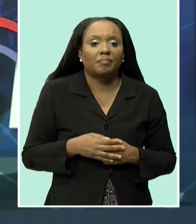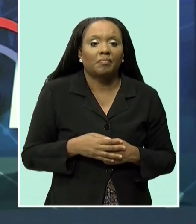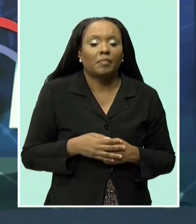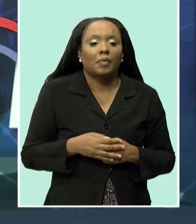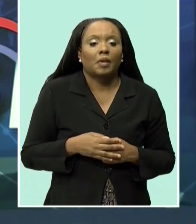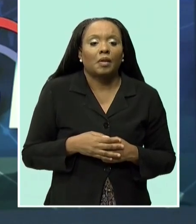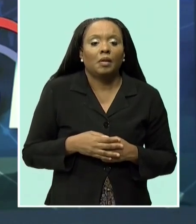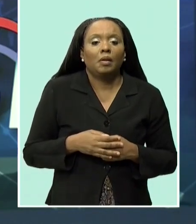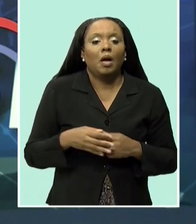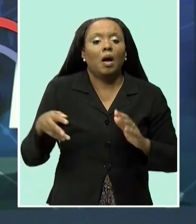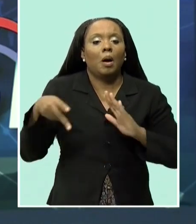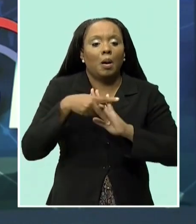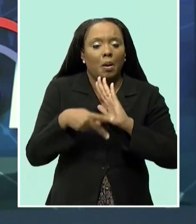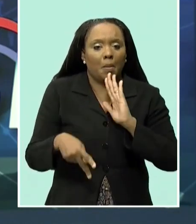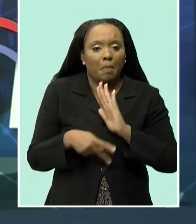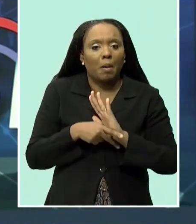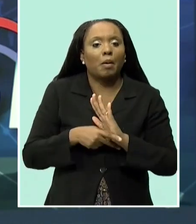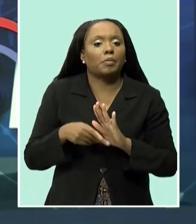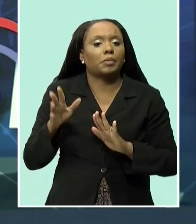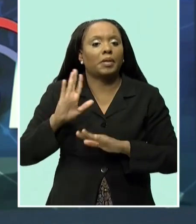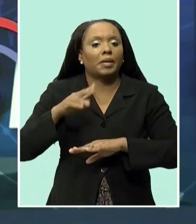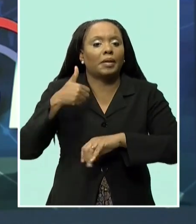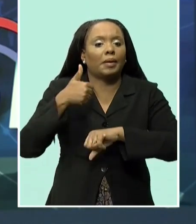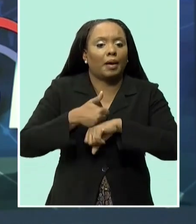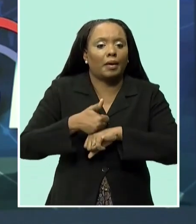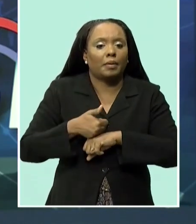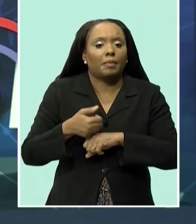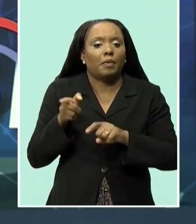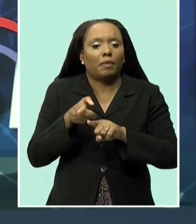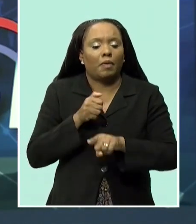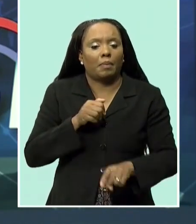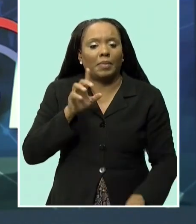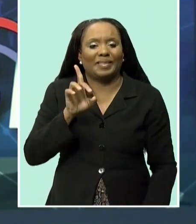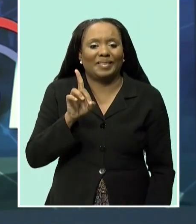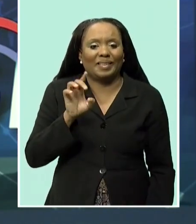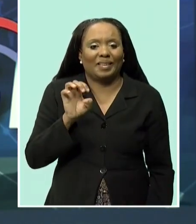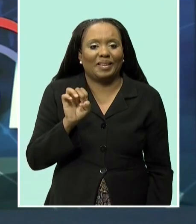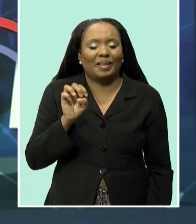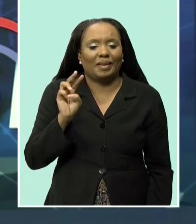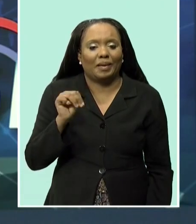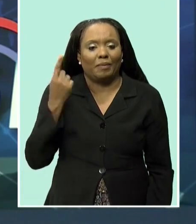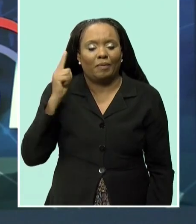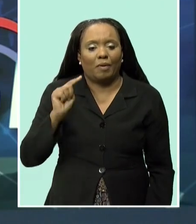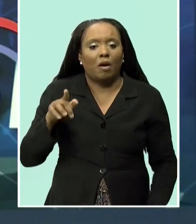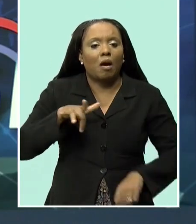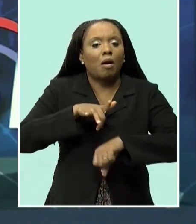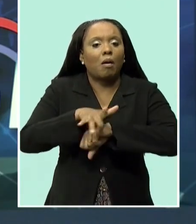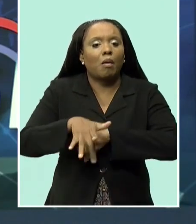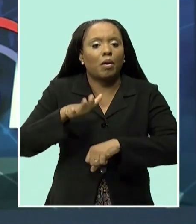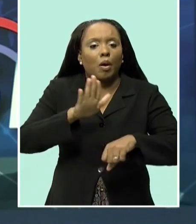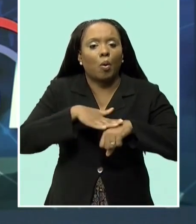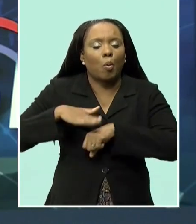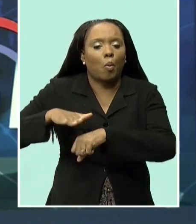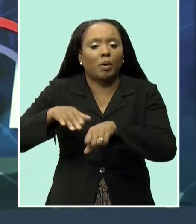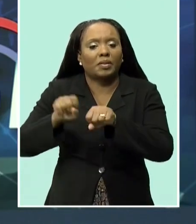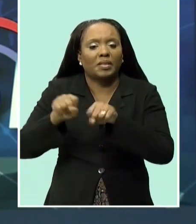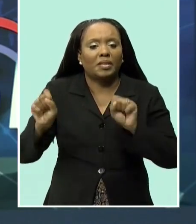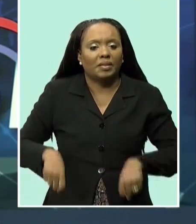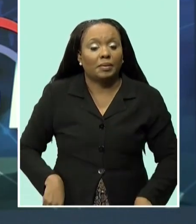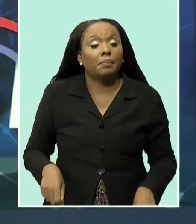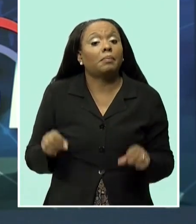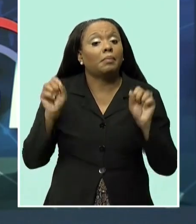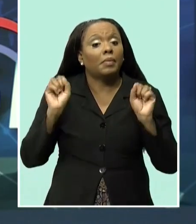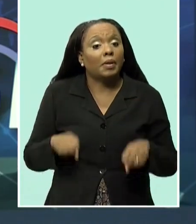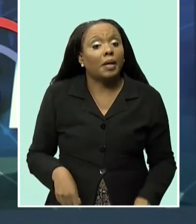before Parliament within a couple of months. That's a word from Director of the Department of Emergency Management, Kerry Hines, who revealed the push is